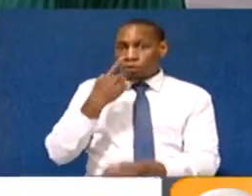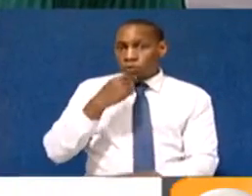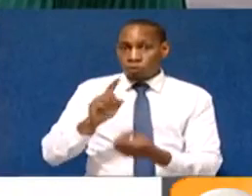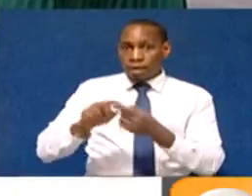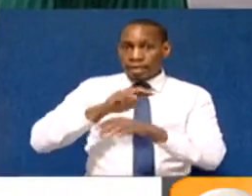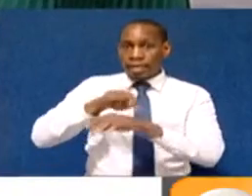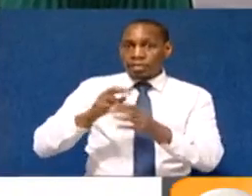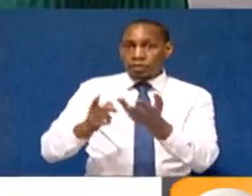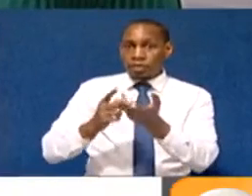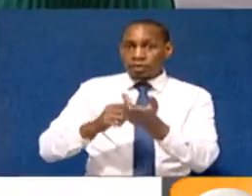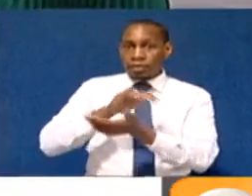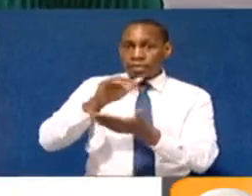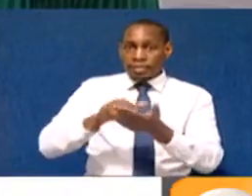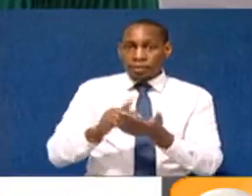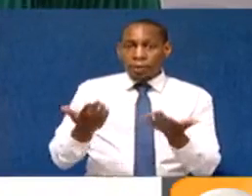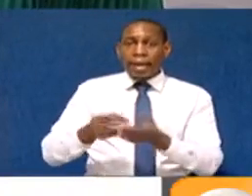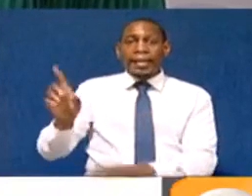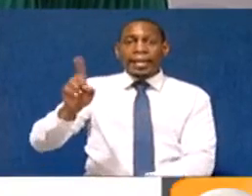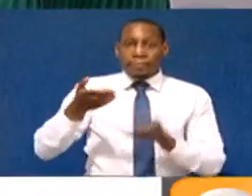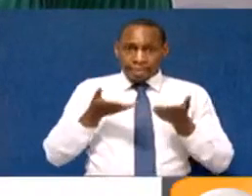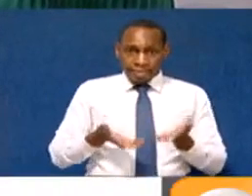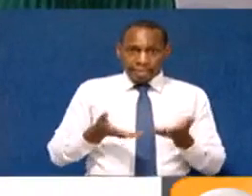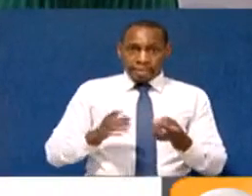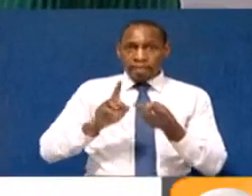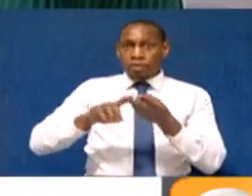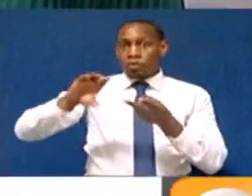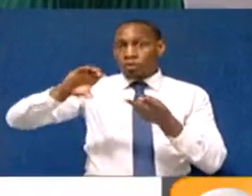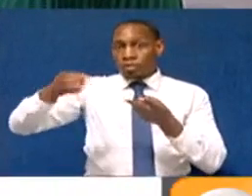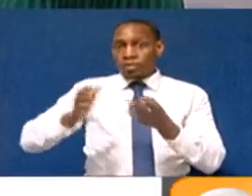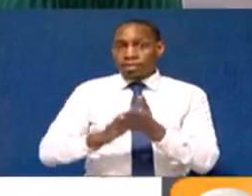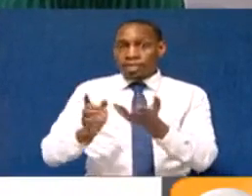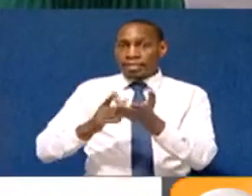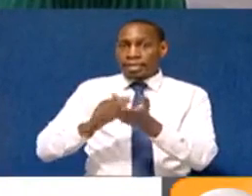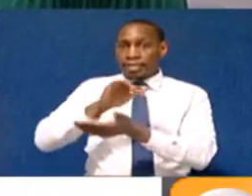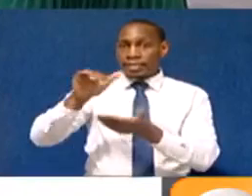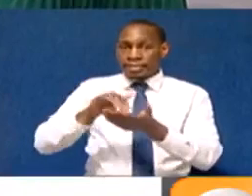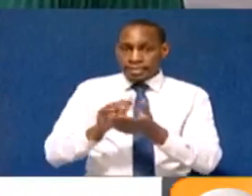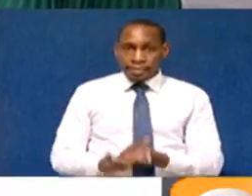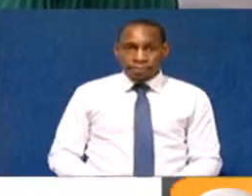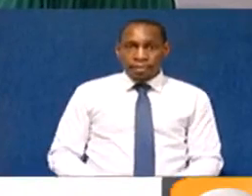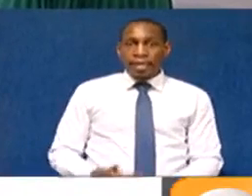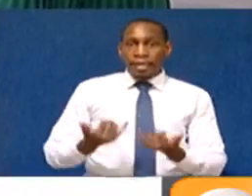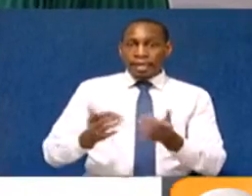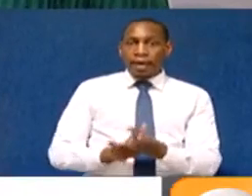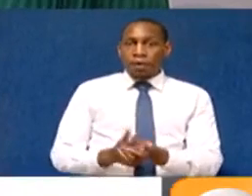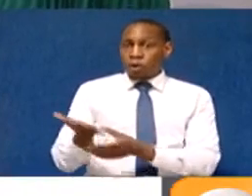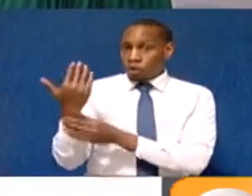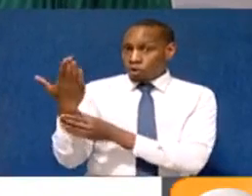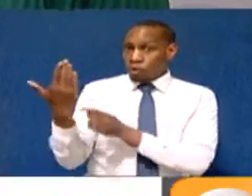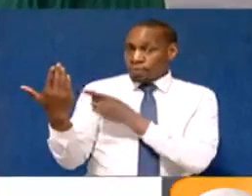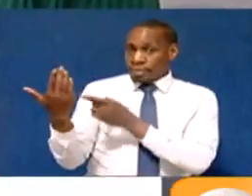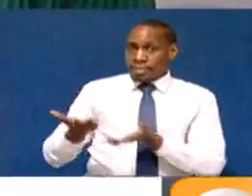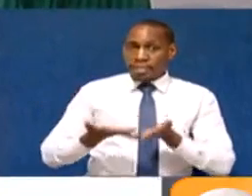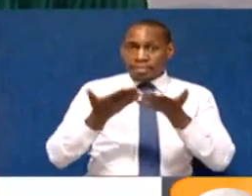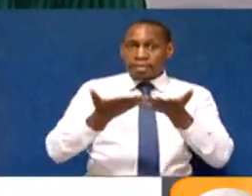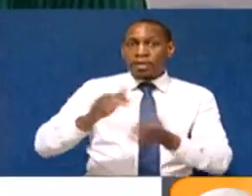the National Tallying Center here in Nairobi and the Constituency Tallying Center. Now, the physical document is then